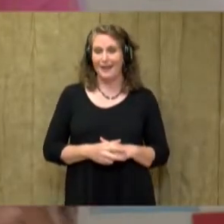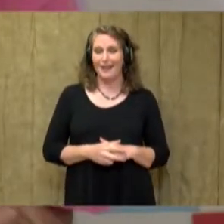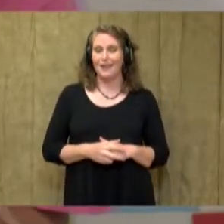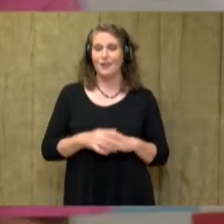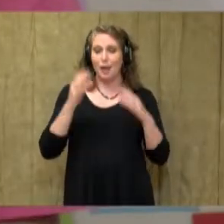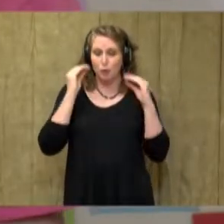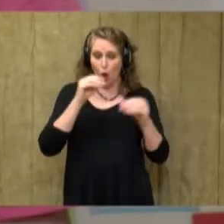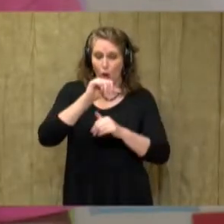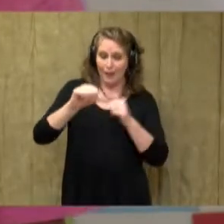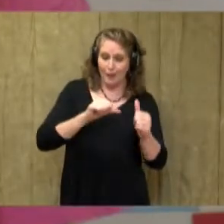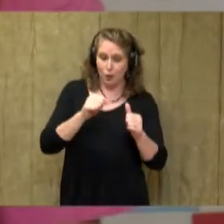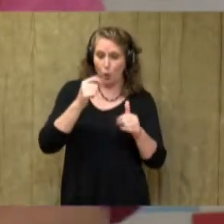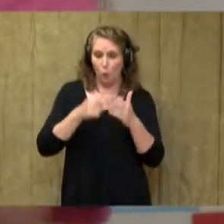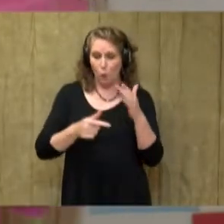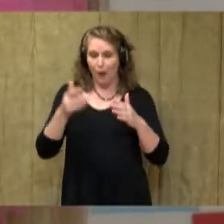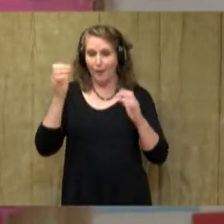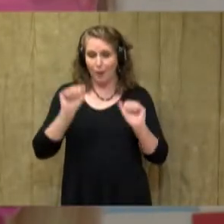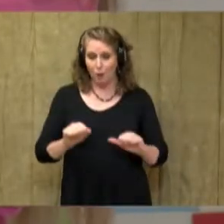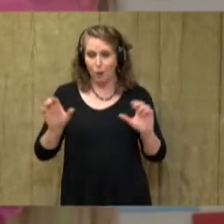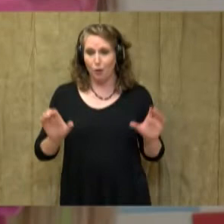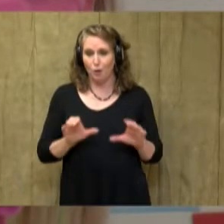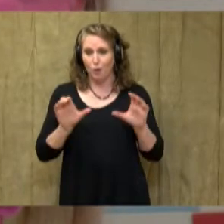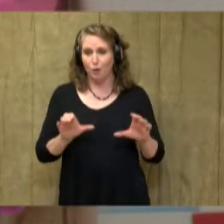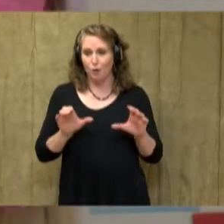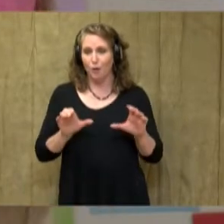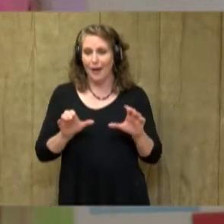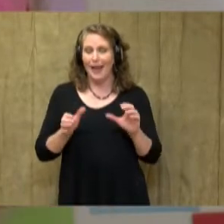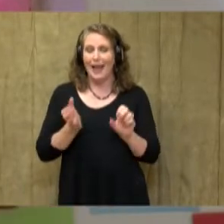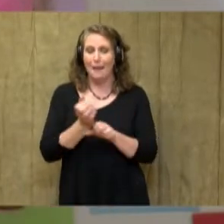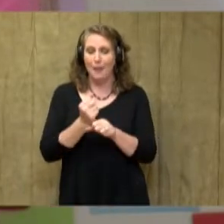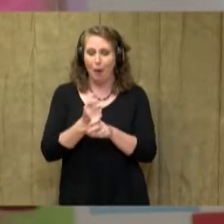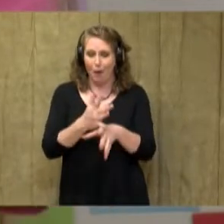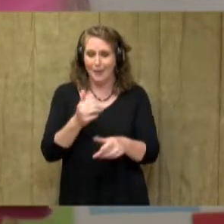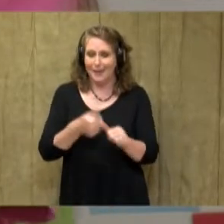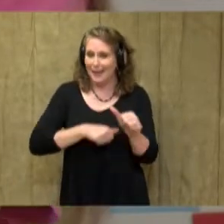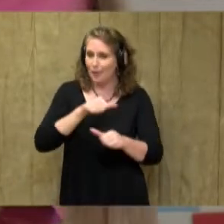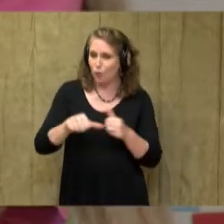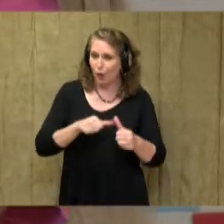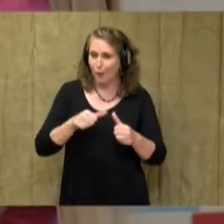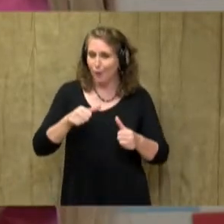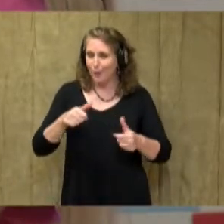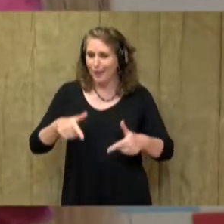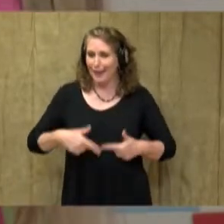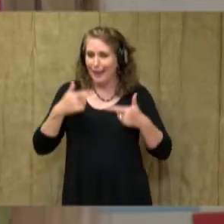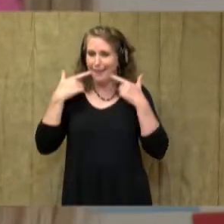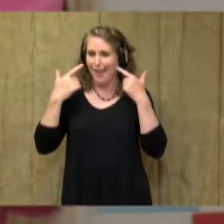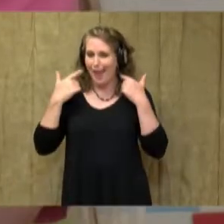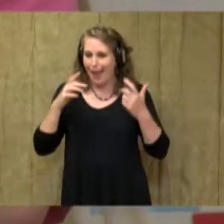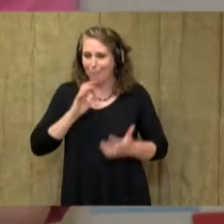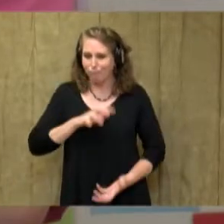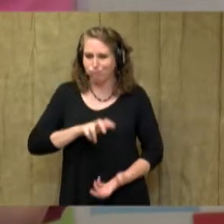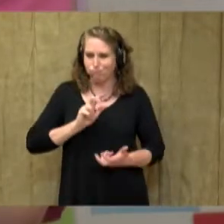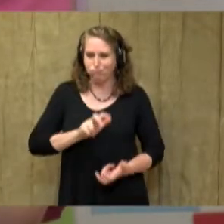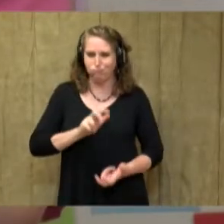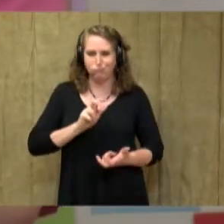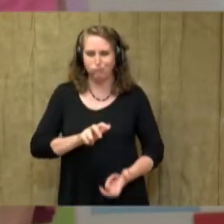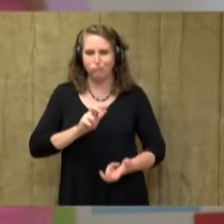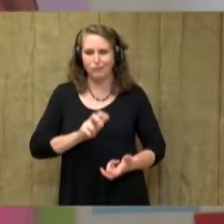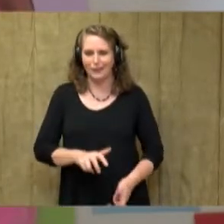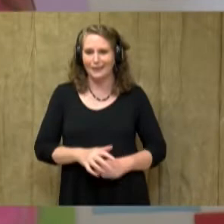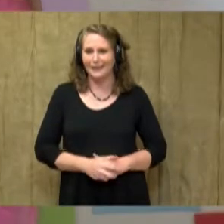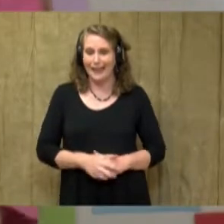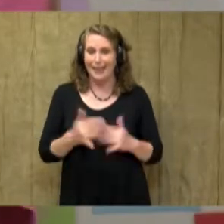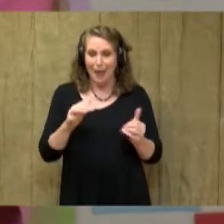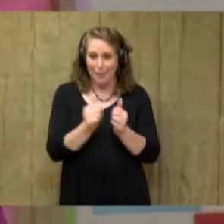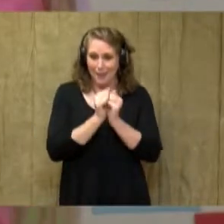taught each other what they knew and made each other chuckle deep down in their bellies. So what are they doing? They're